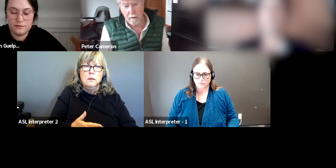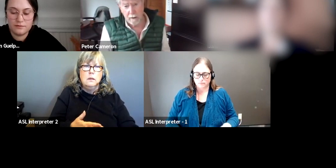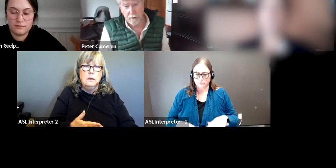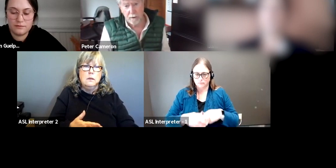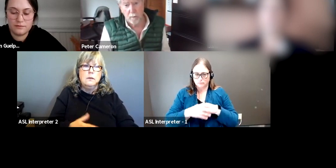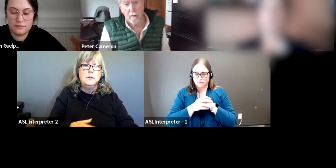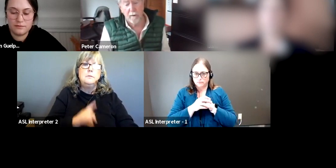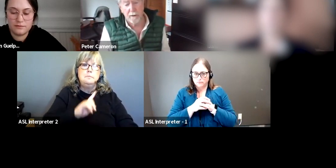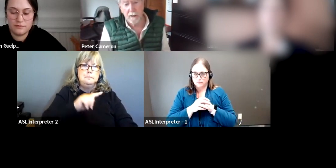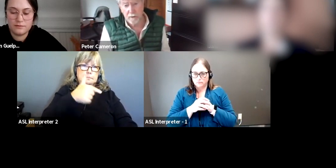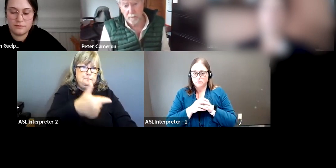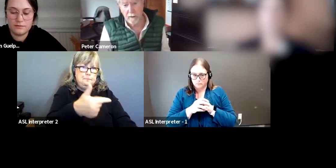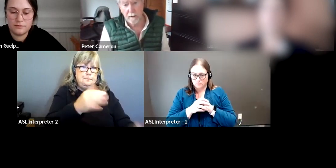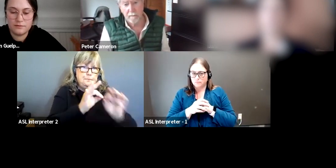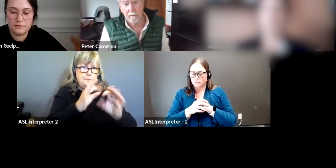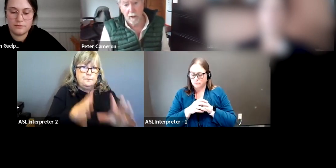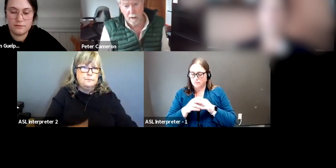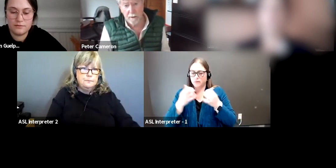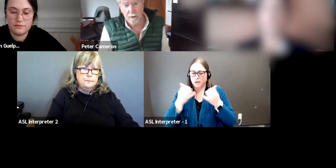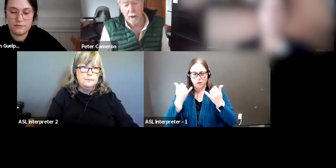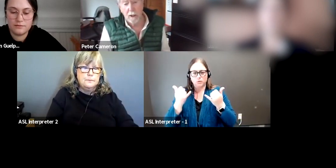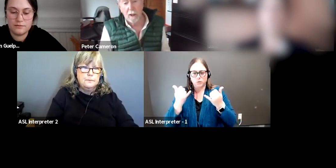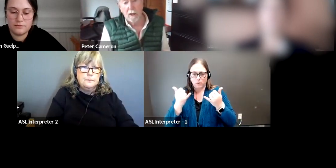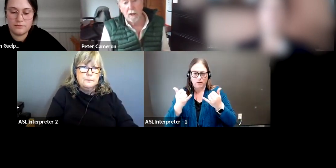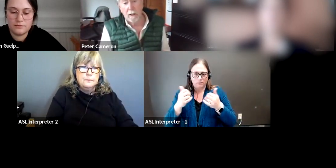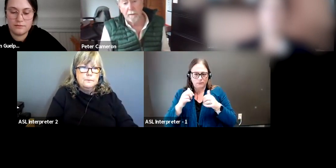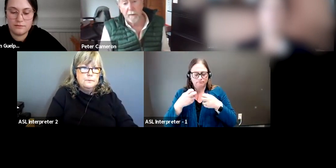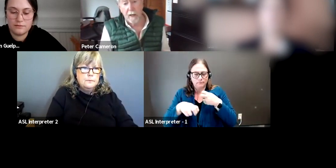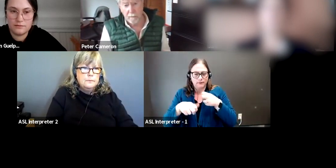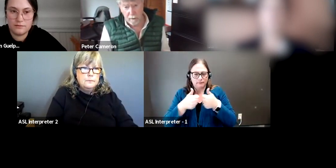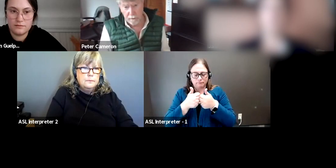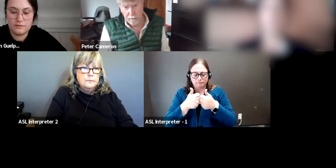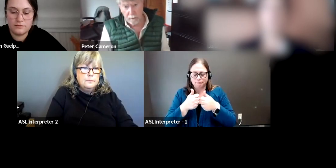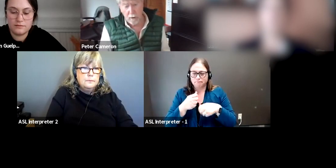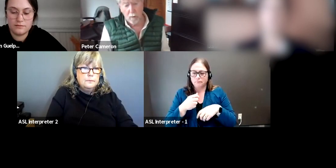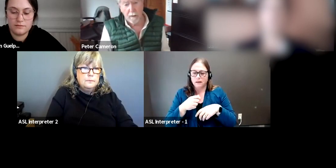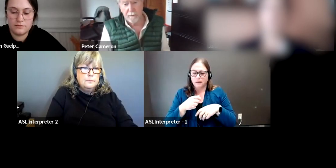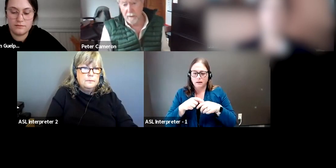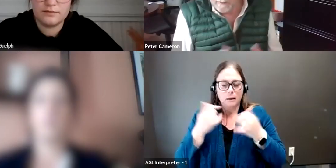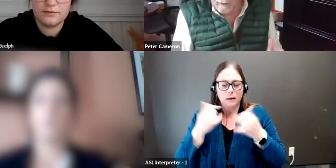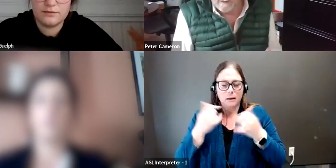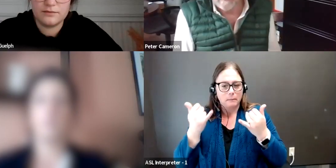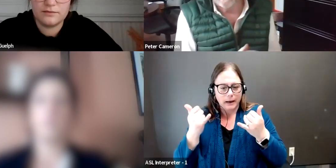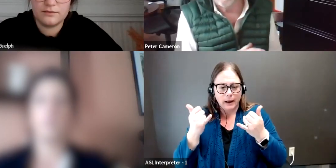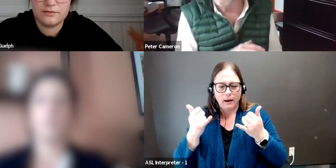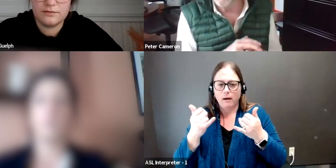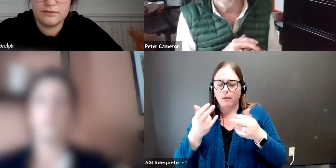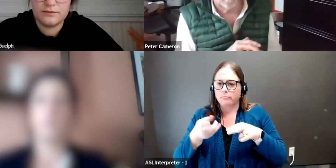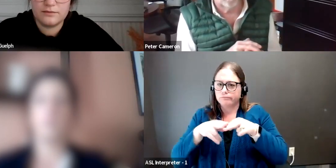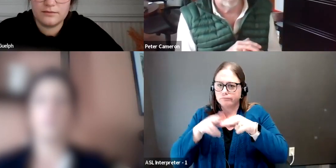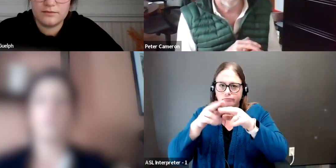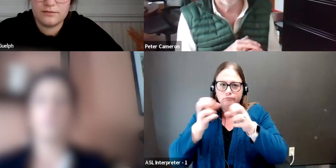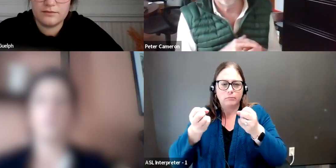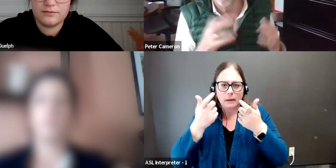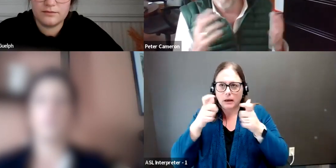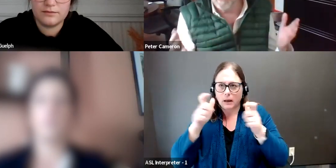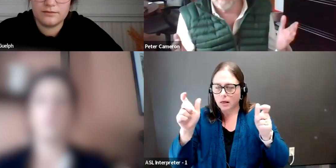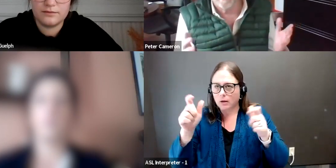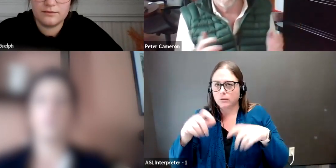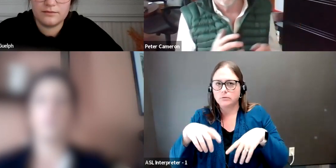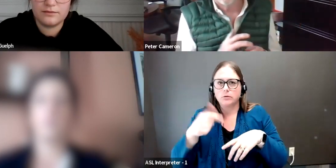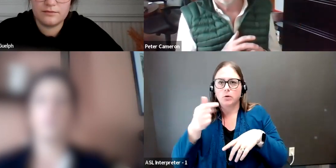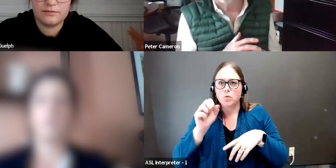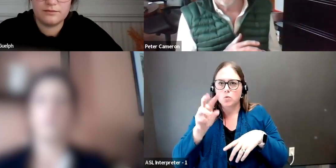in agriculture, where there's a history of large agricultural co-ops like Ailey, Hensel Co-op,